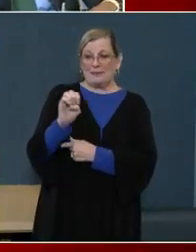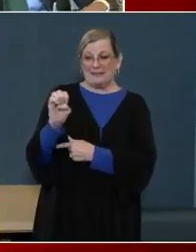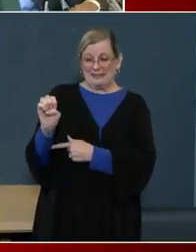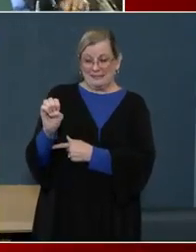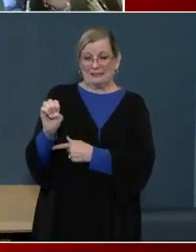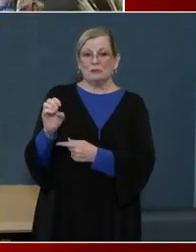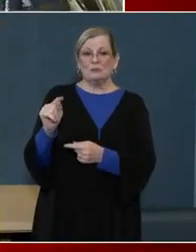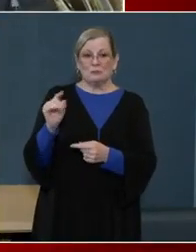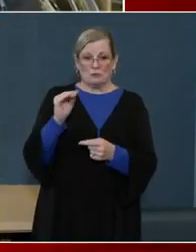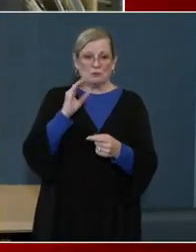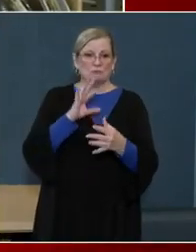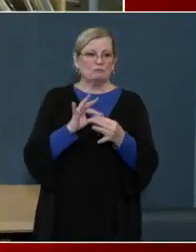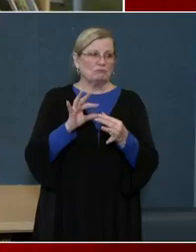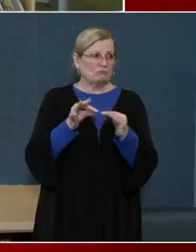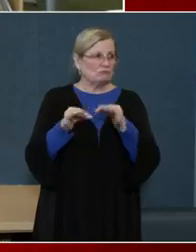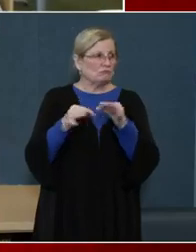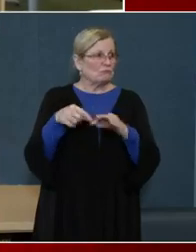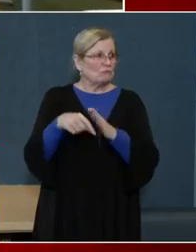to get ready.